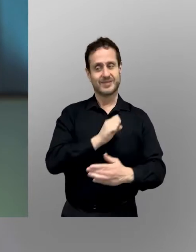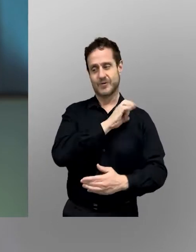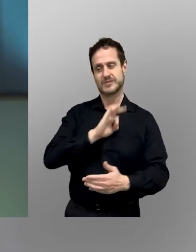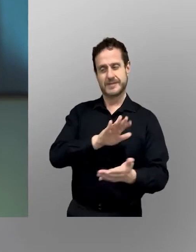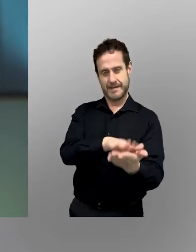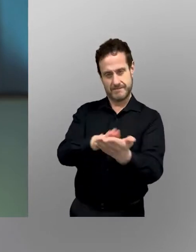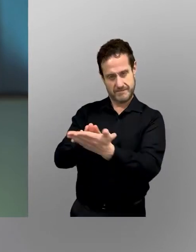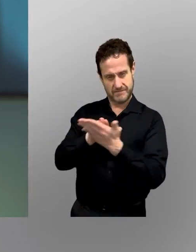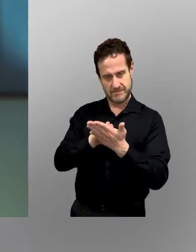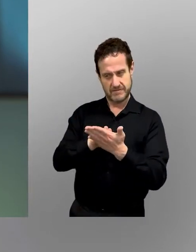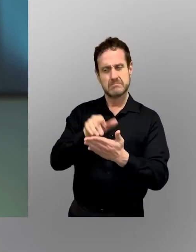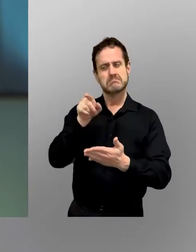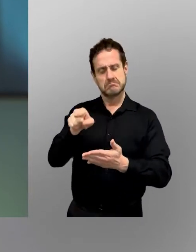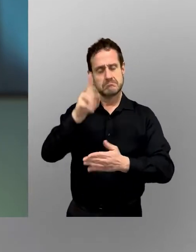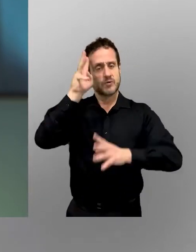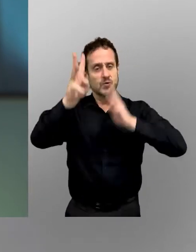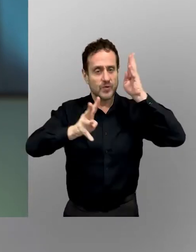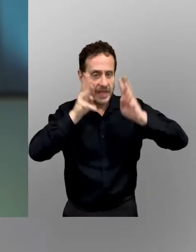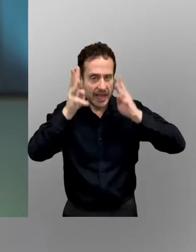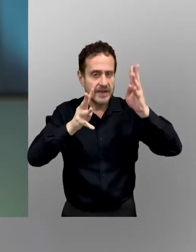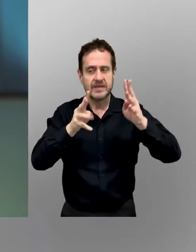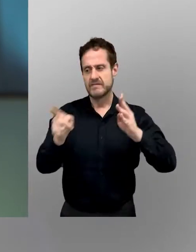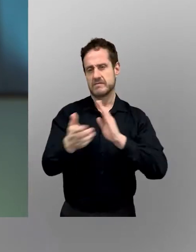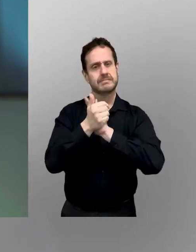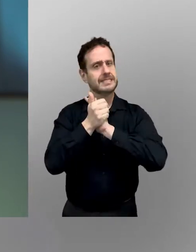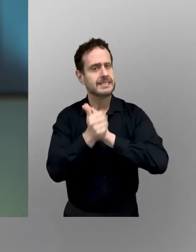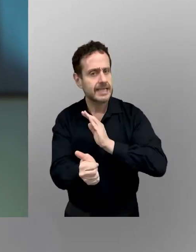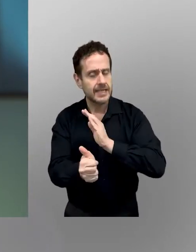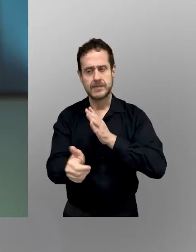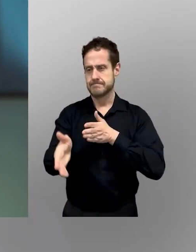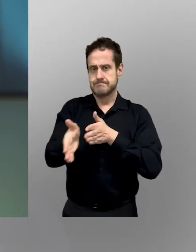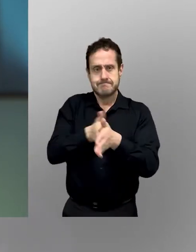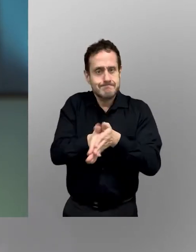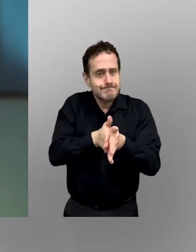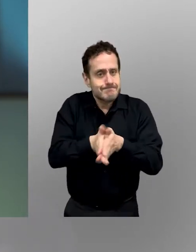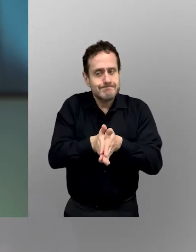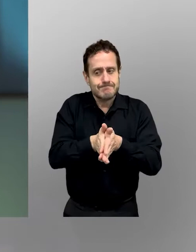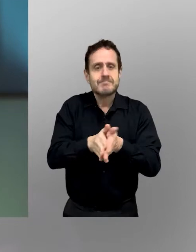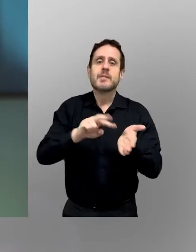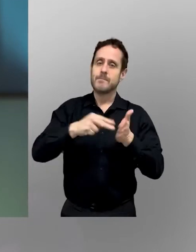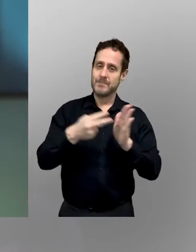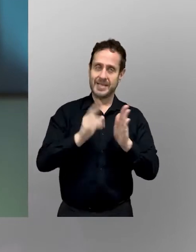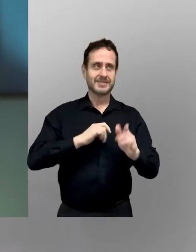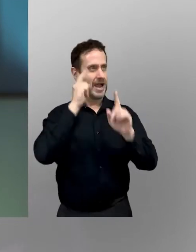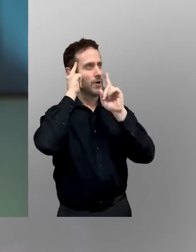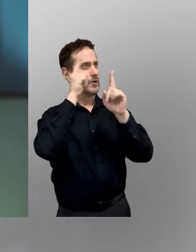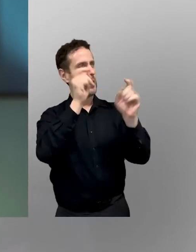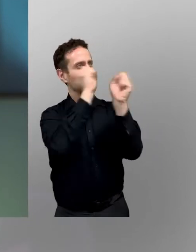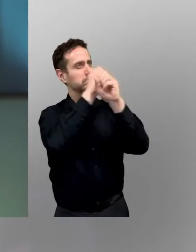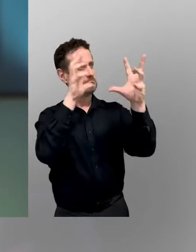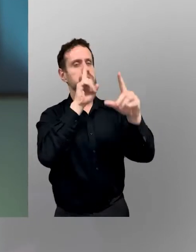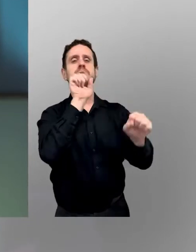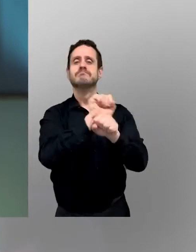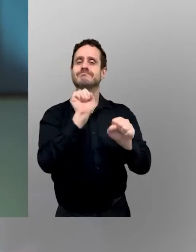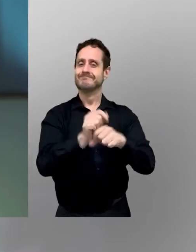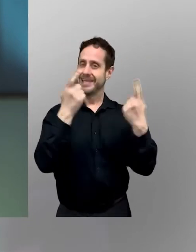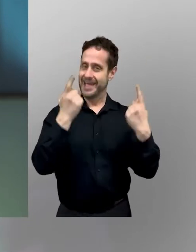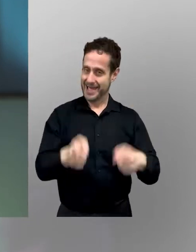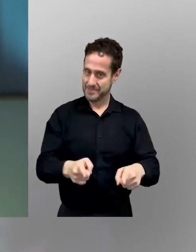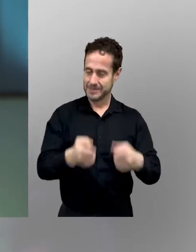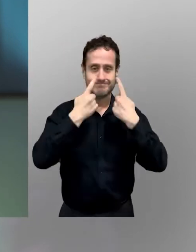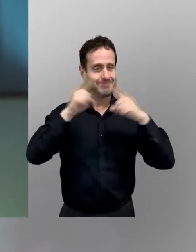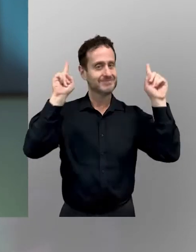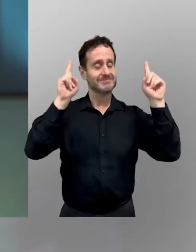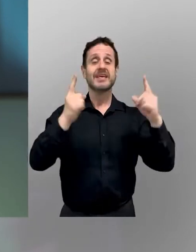to recognize our staff. Their creativity, their skills, their passion brings our mission